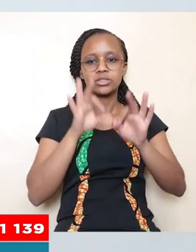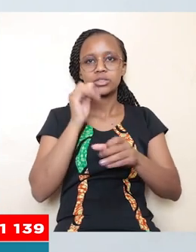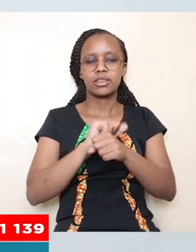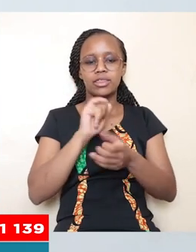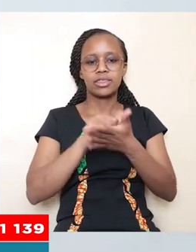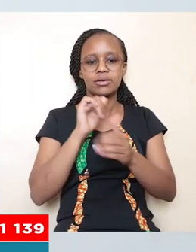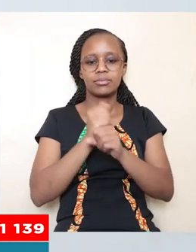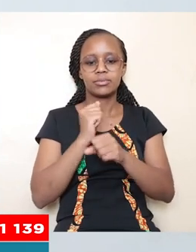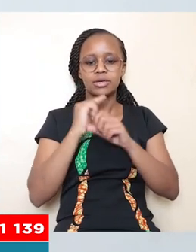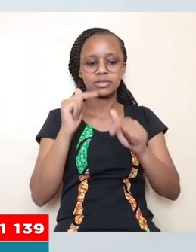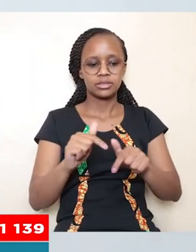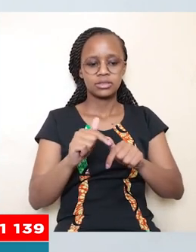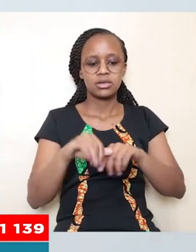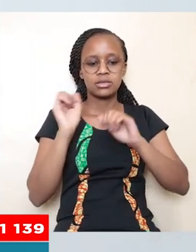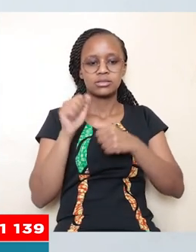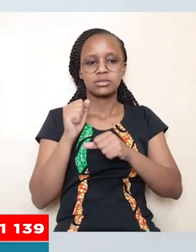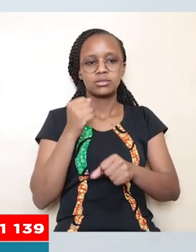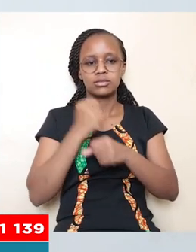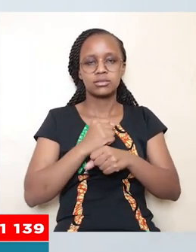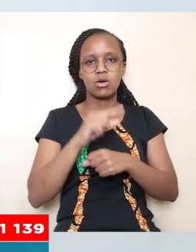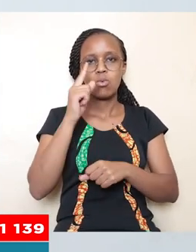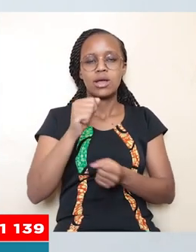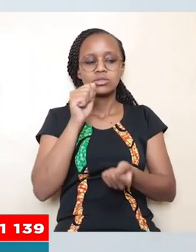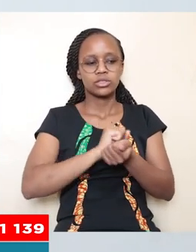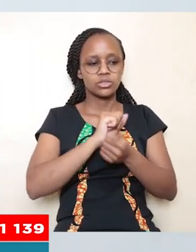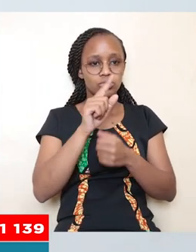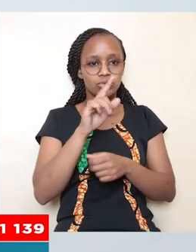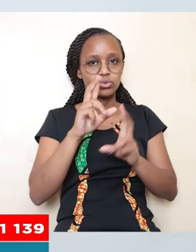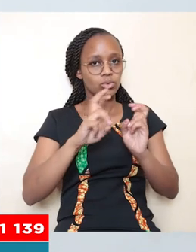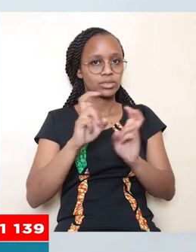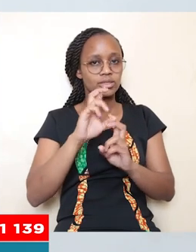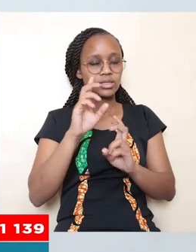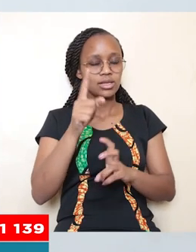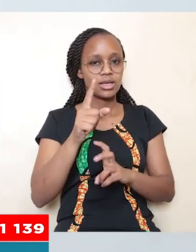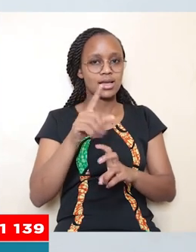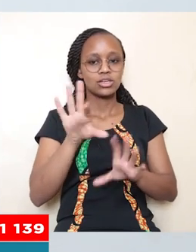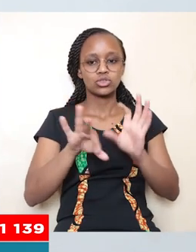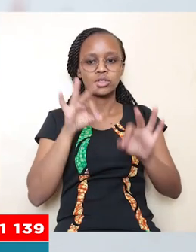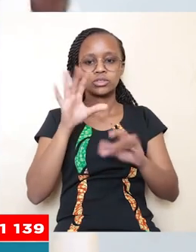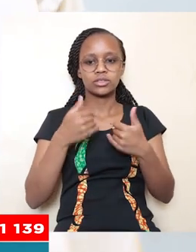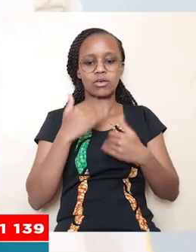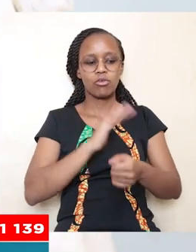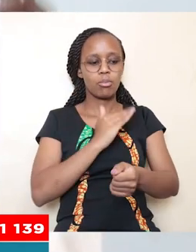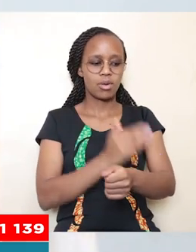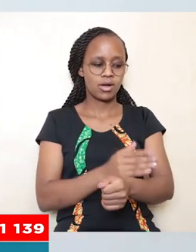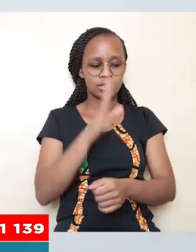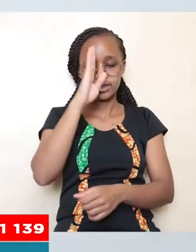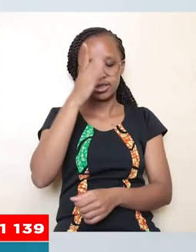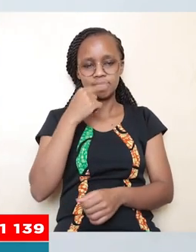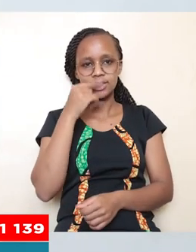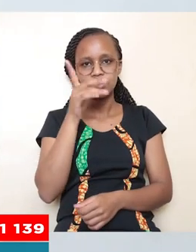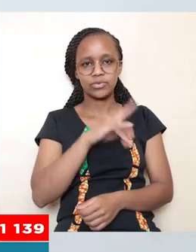you make today might come one day to haunt you. Choices has power. We were told this on